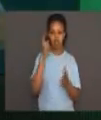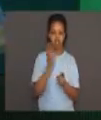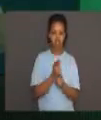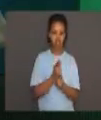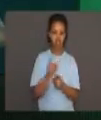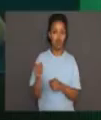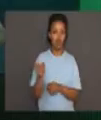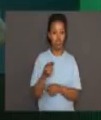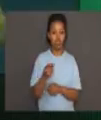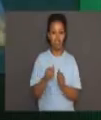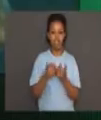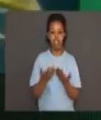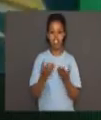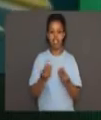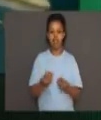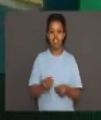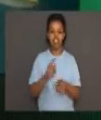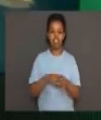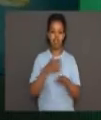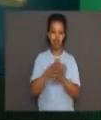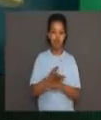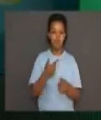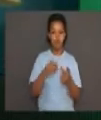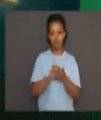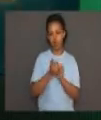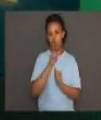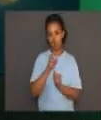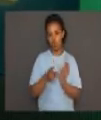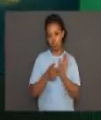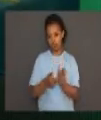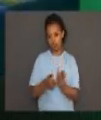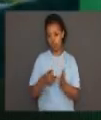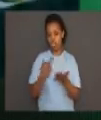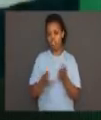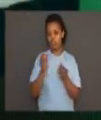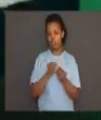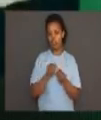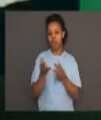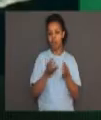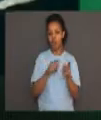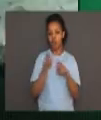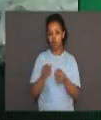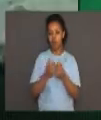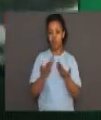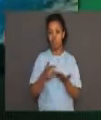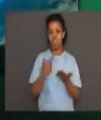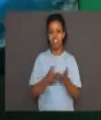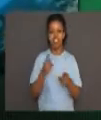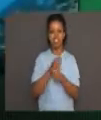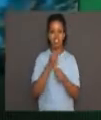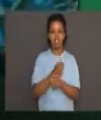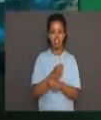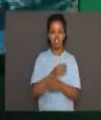producing change over time. He also stated how this technique of